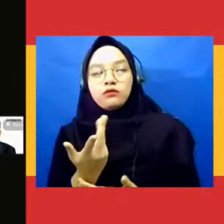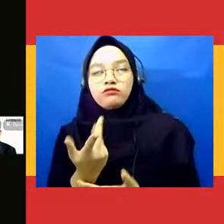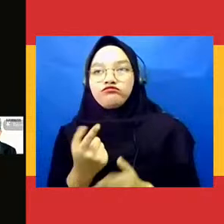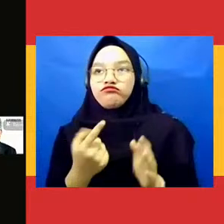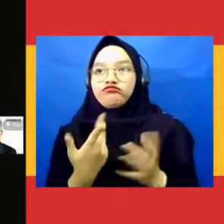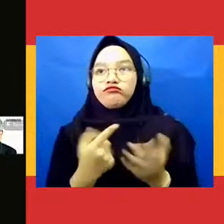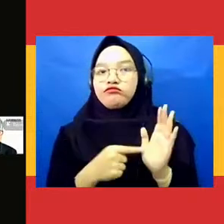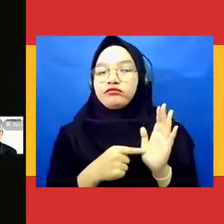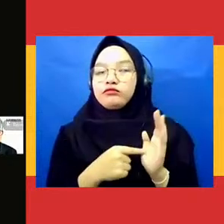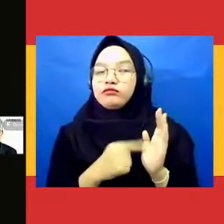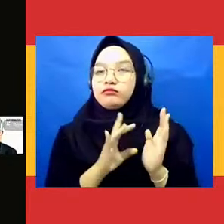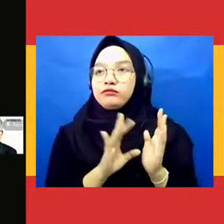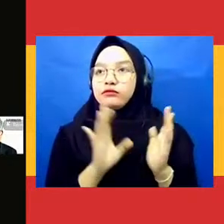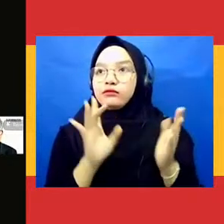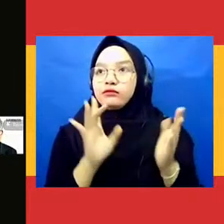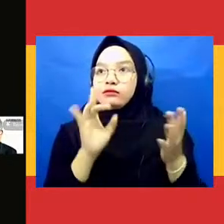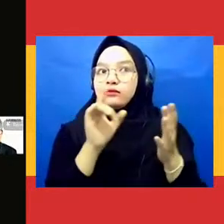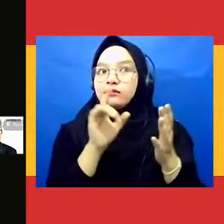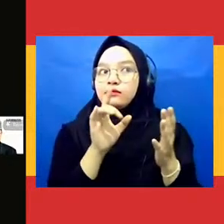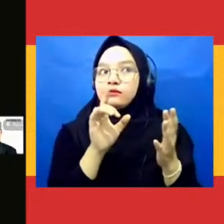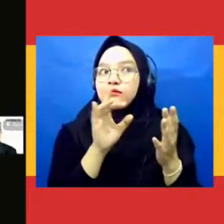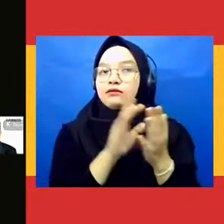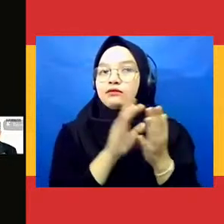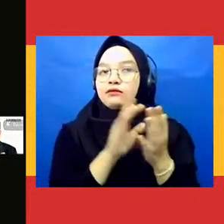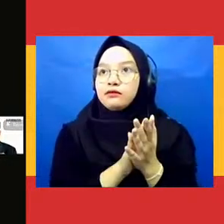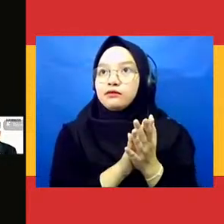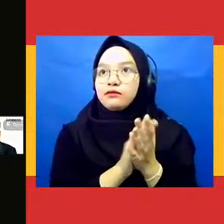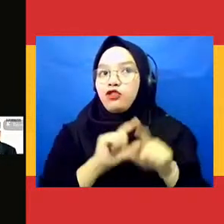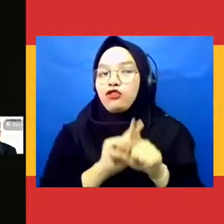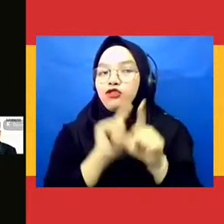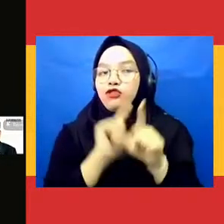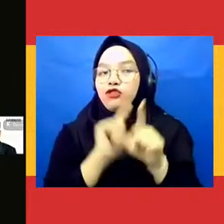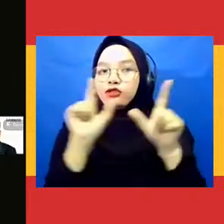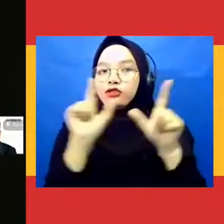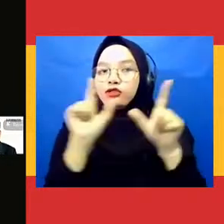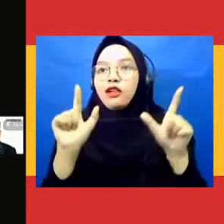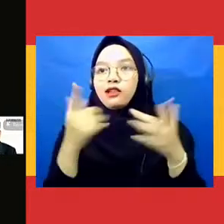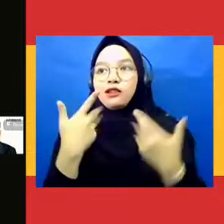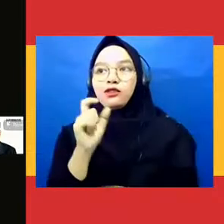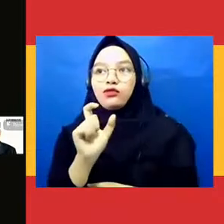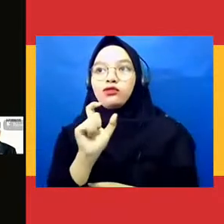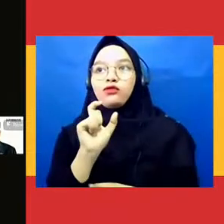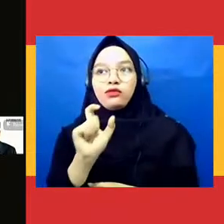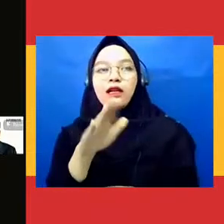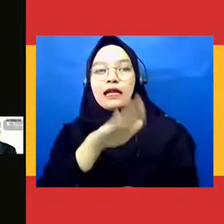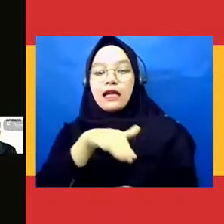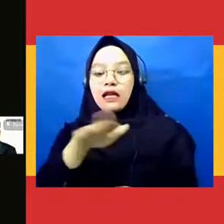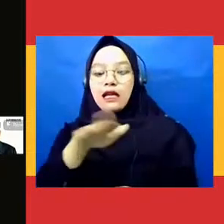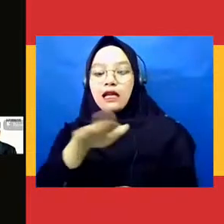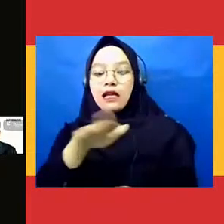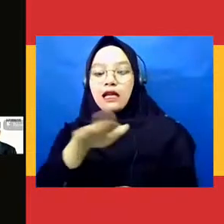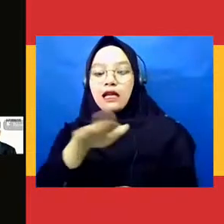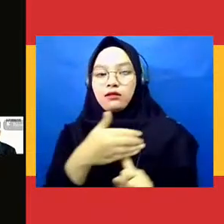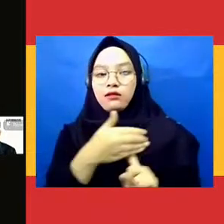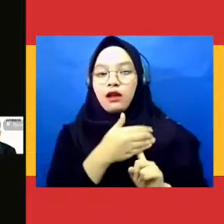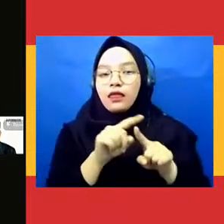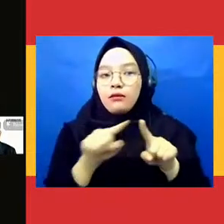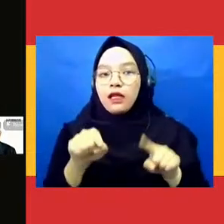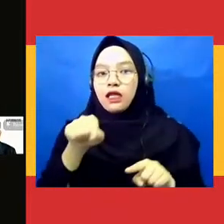his position. So he stated that the real grievance of the